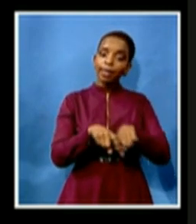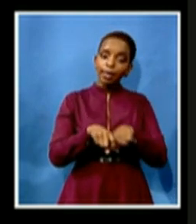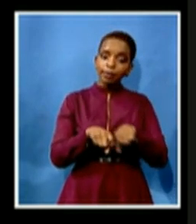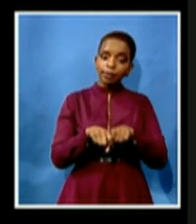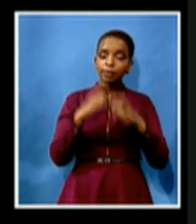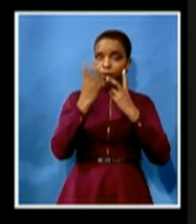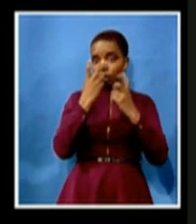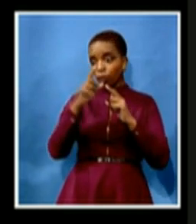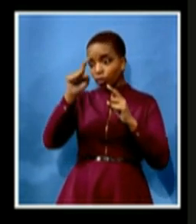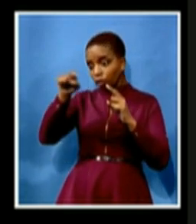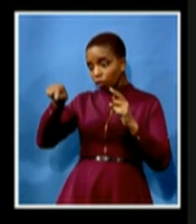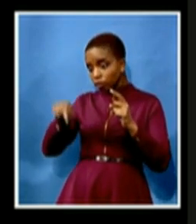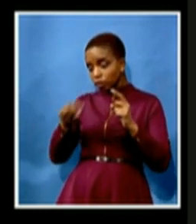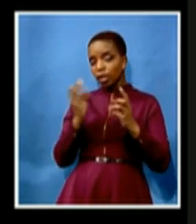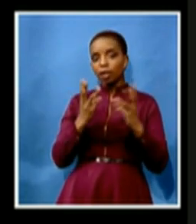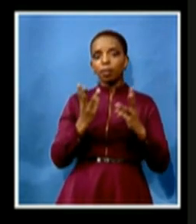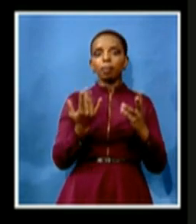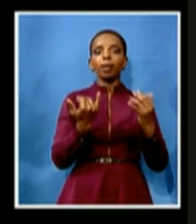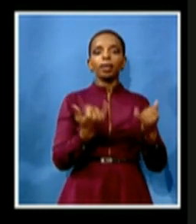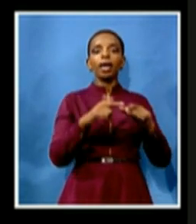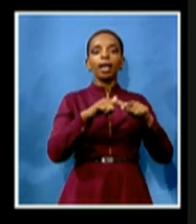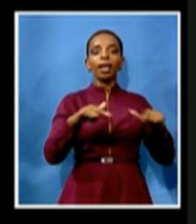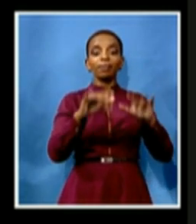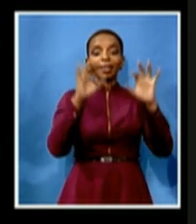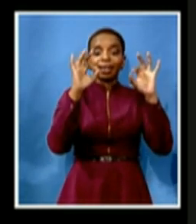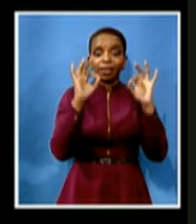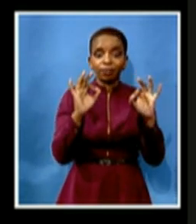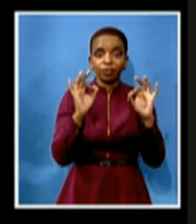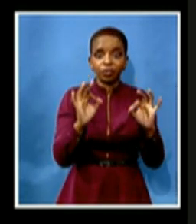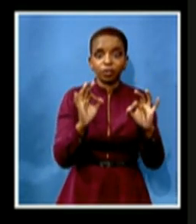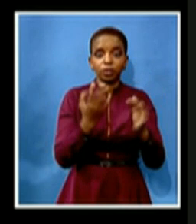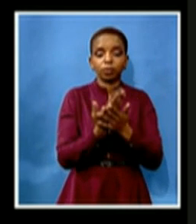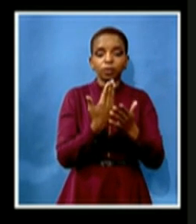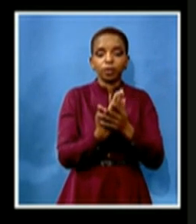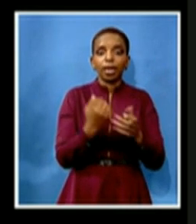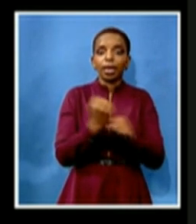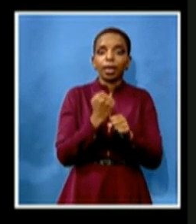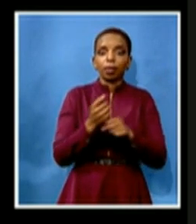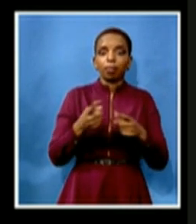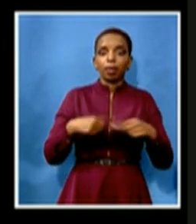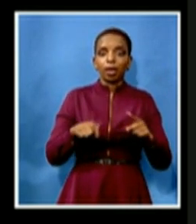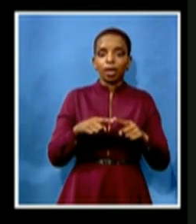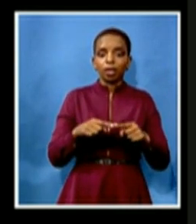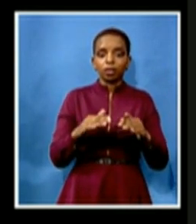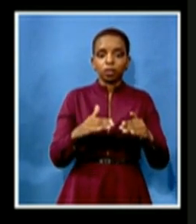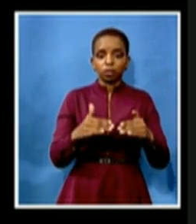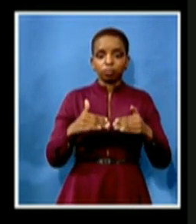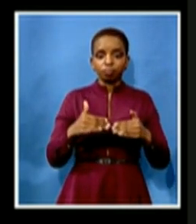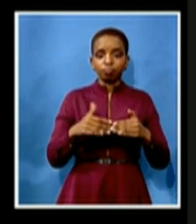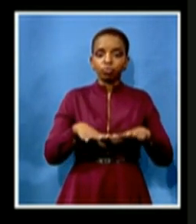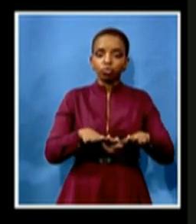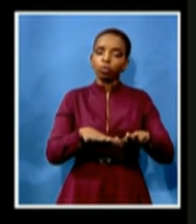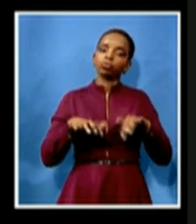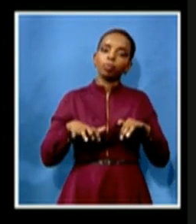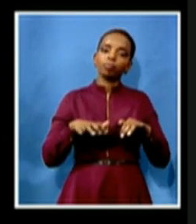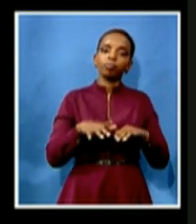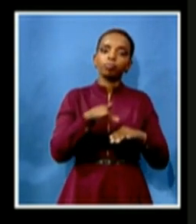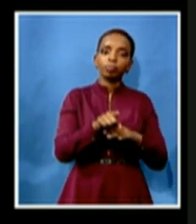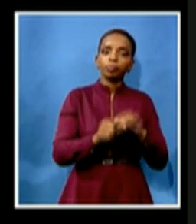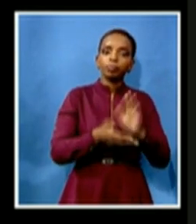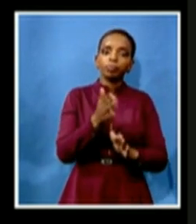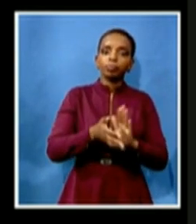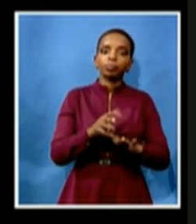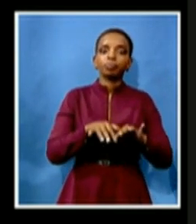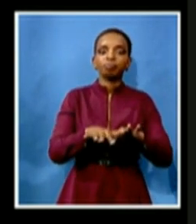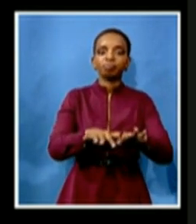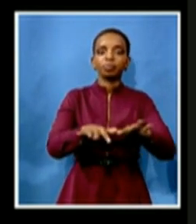to contain the epidemic. And that's potentially why we're seeing some of the problems with what we have now. So the lack of success at the moment in terms